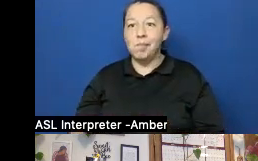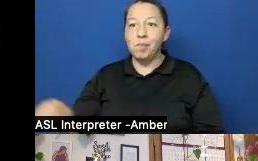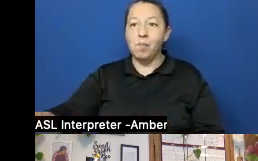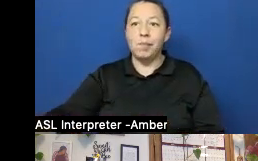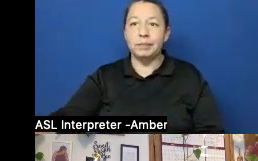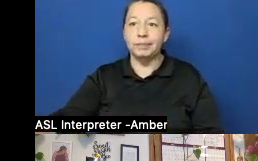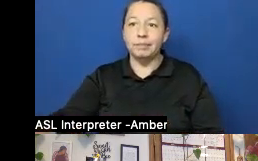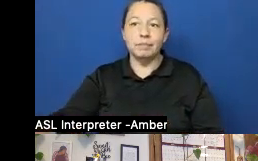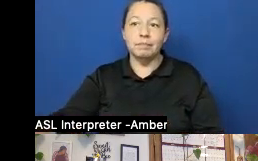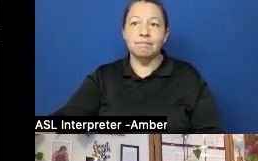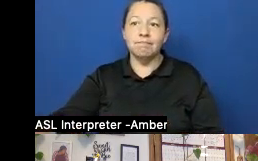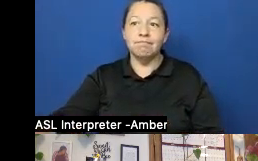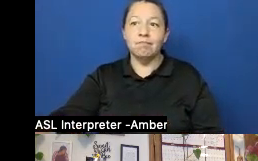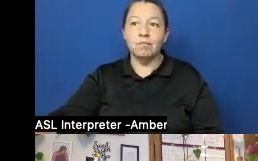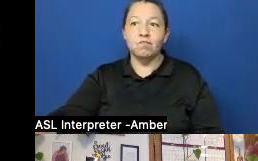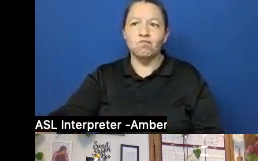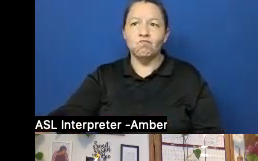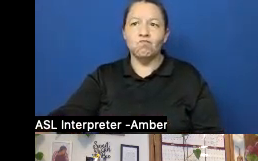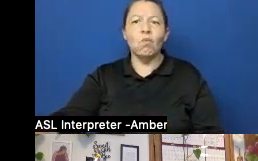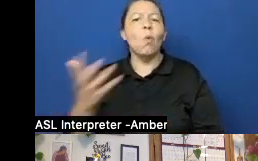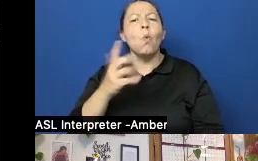And what about intersex?